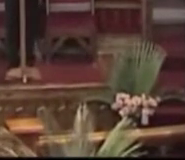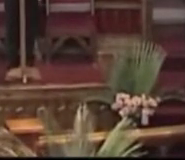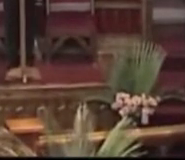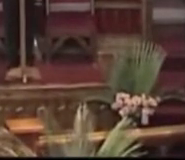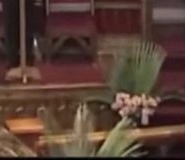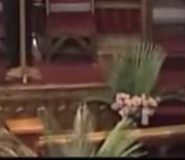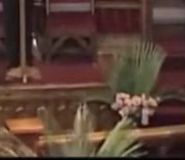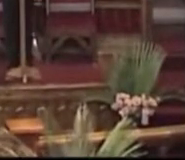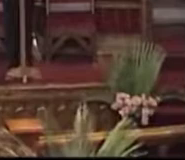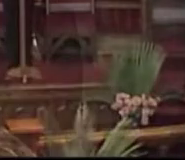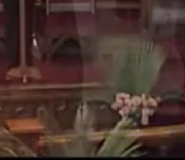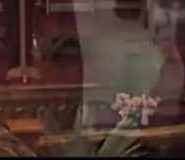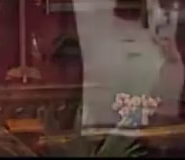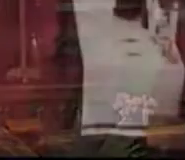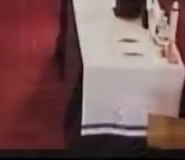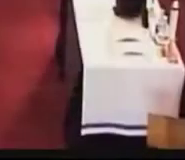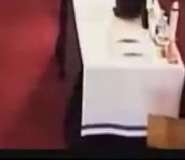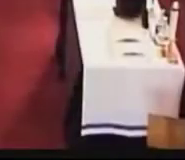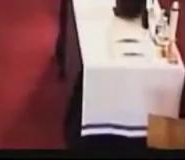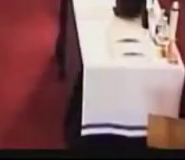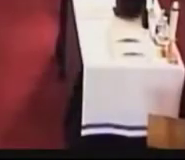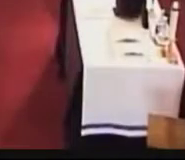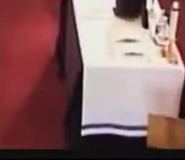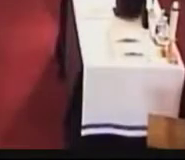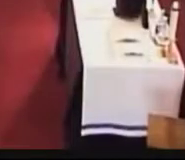And you know that I'm never one to meddle in politics.